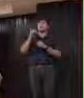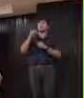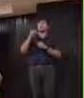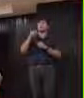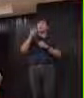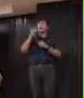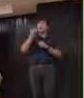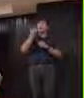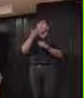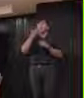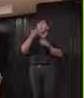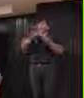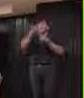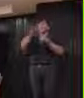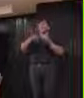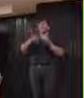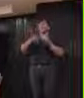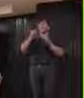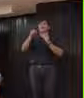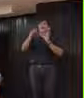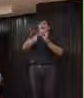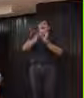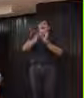filling of the